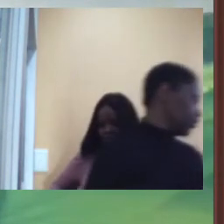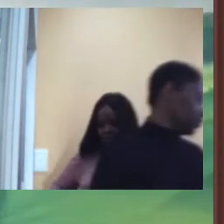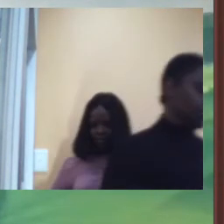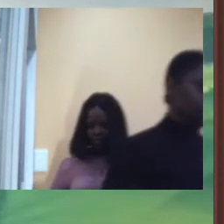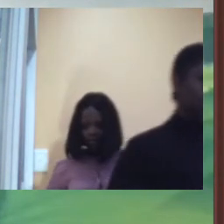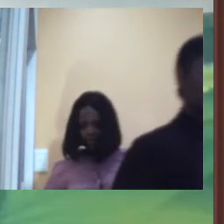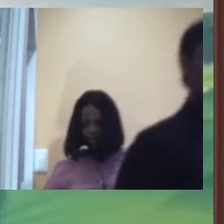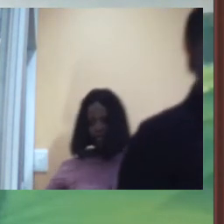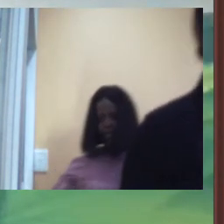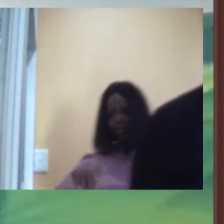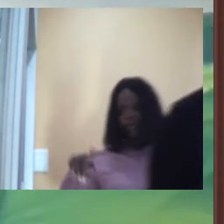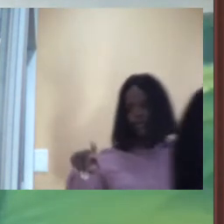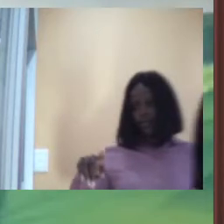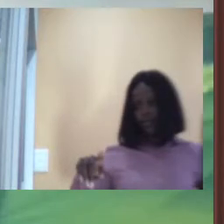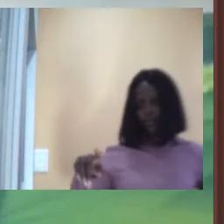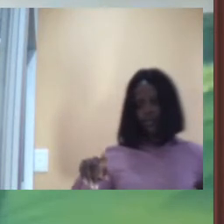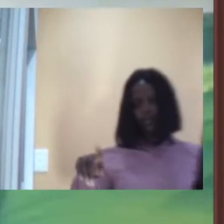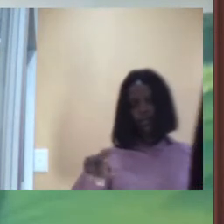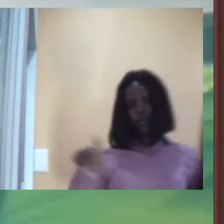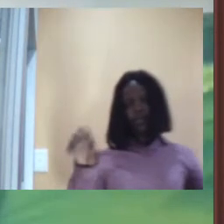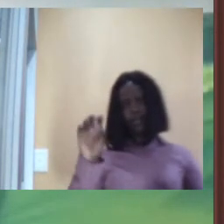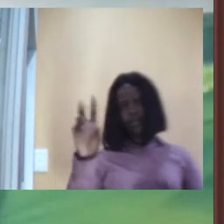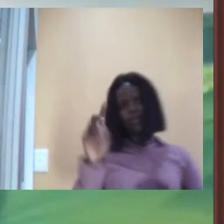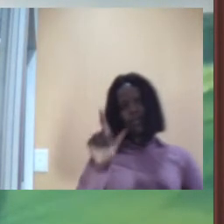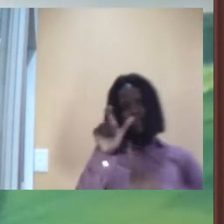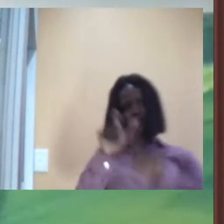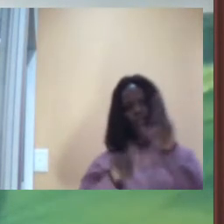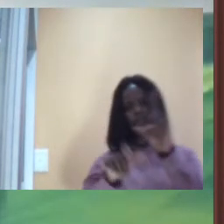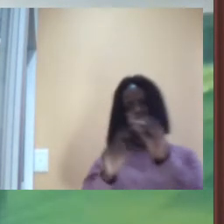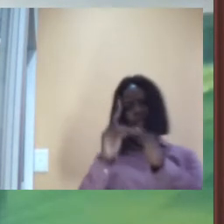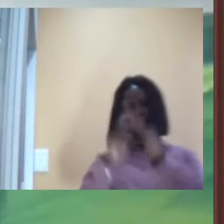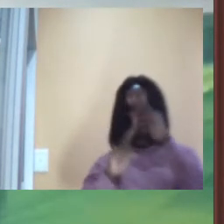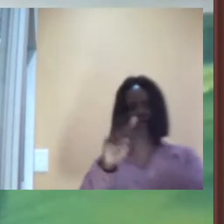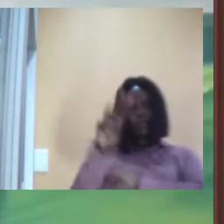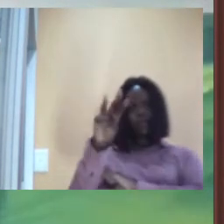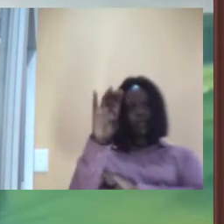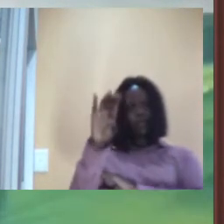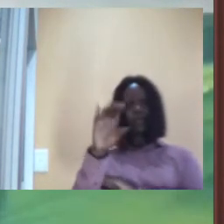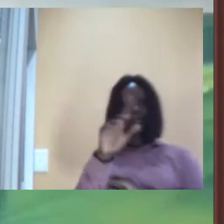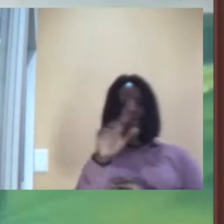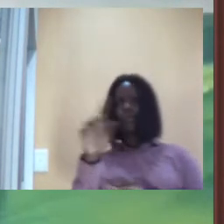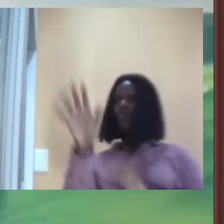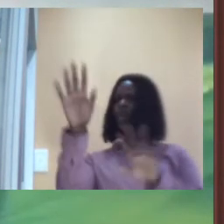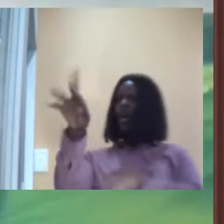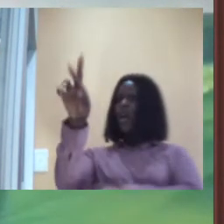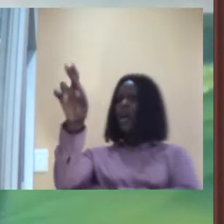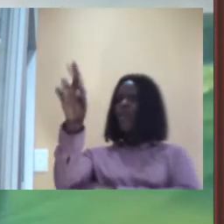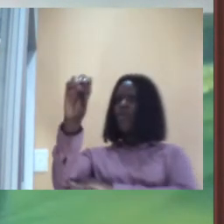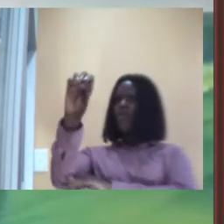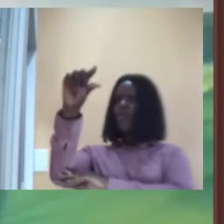That's just an oversight. I think Honourable MSC is aware of that.